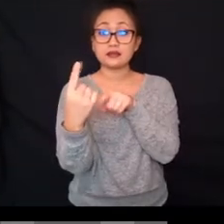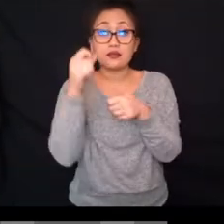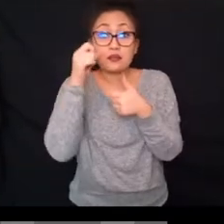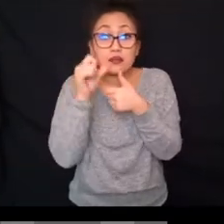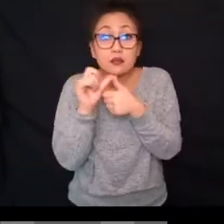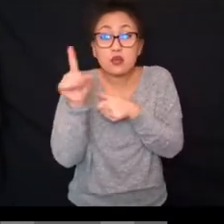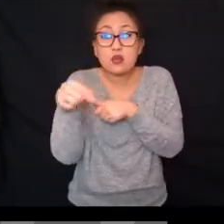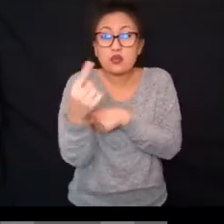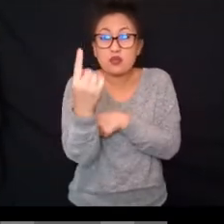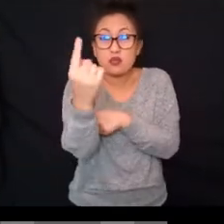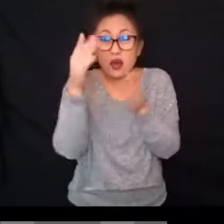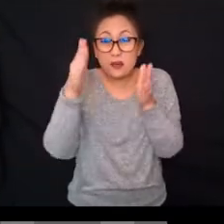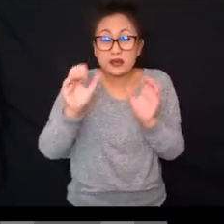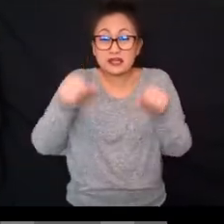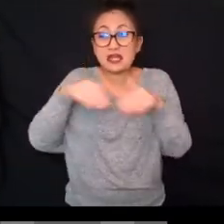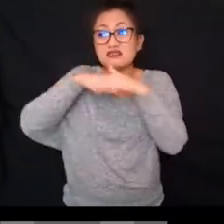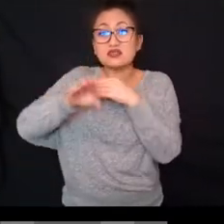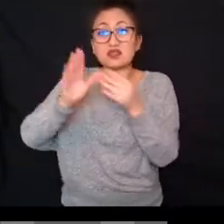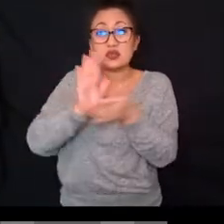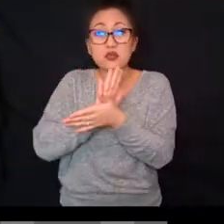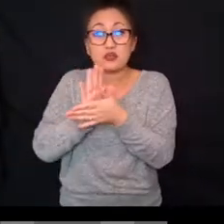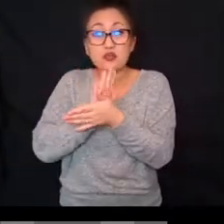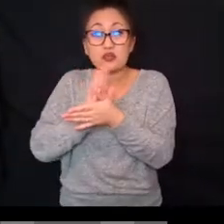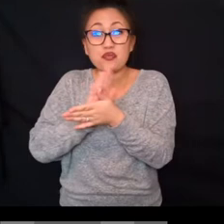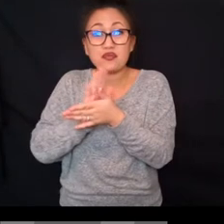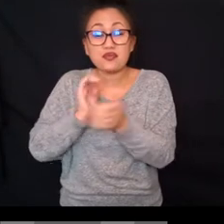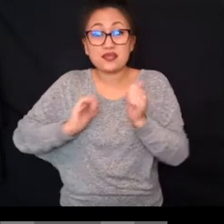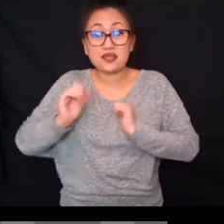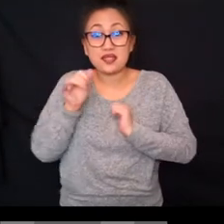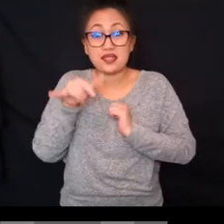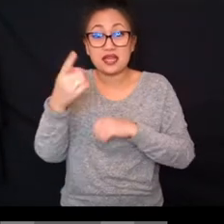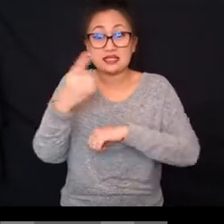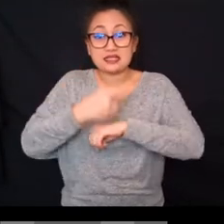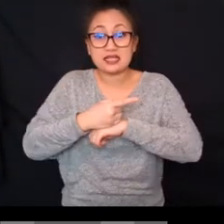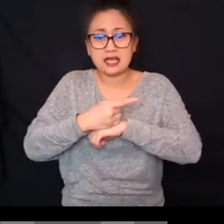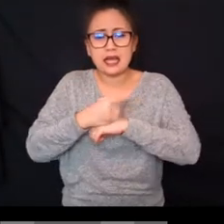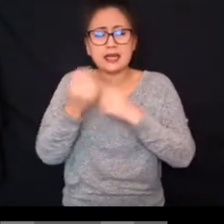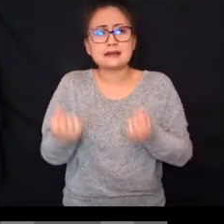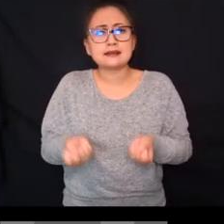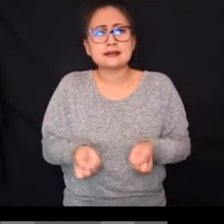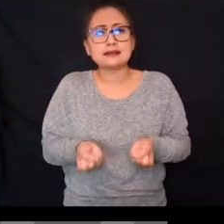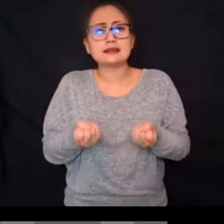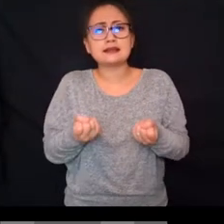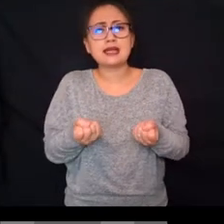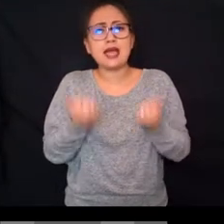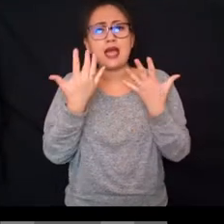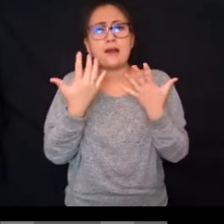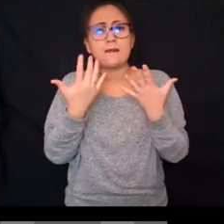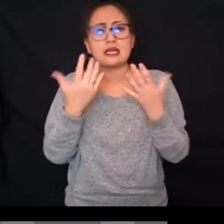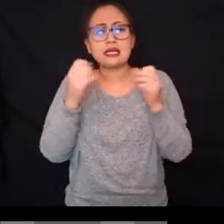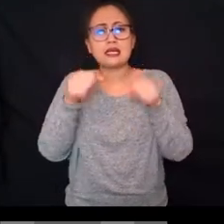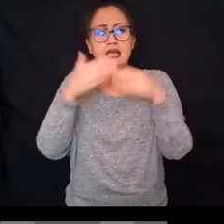day with our movie passes, how many ways could we break down or decompose that one? Show me with your fingers.